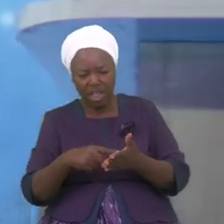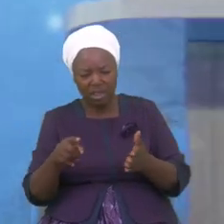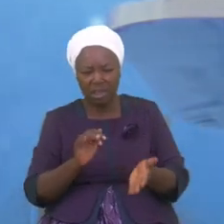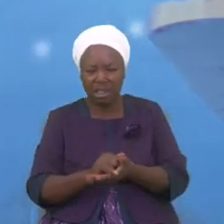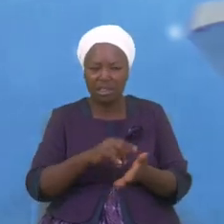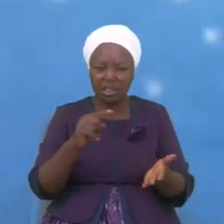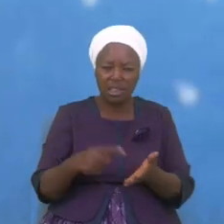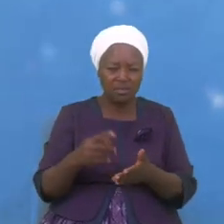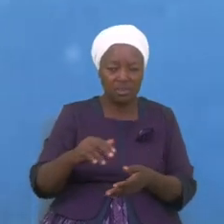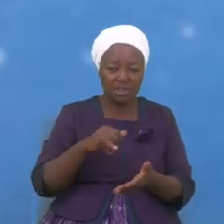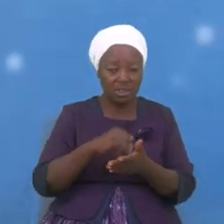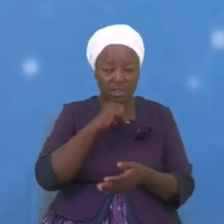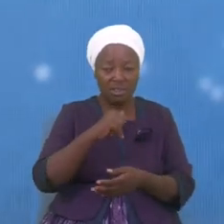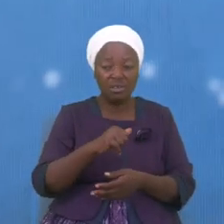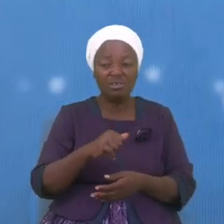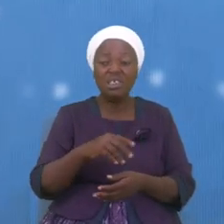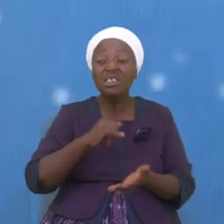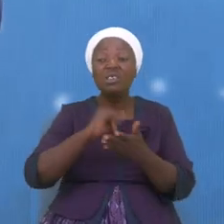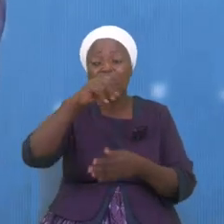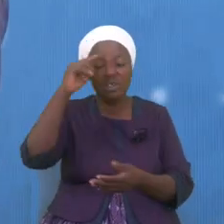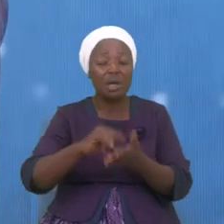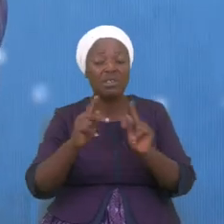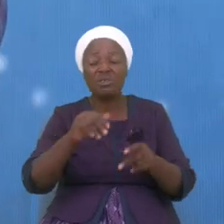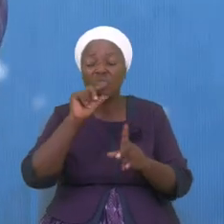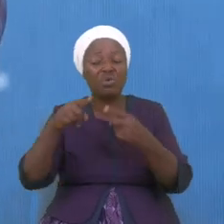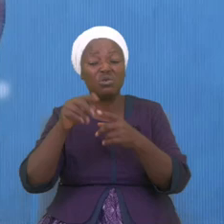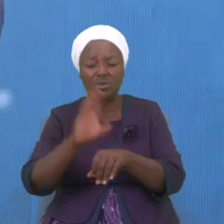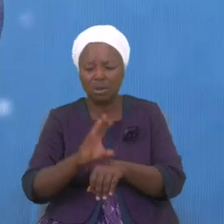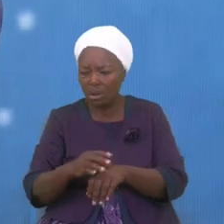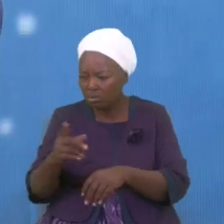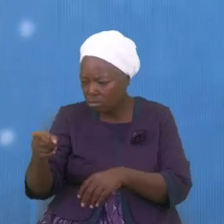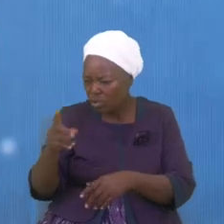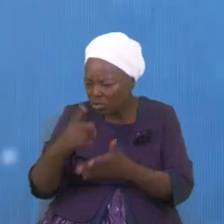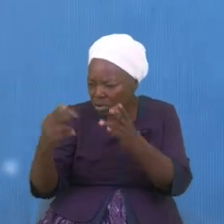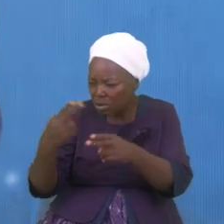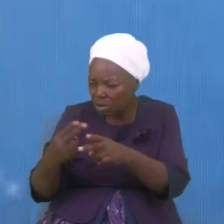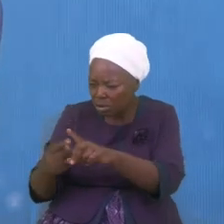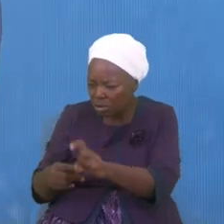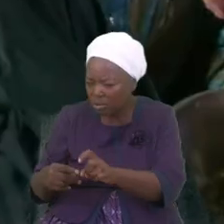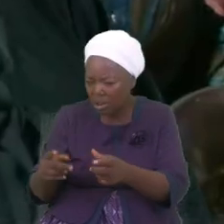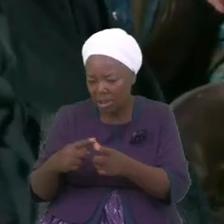not going to church. They say, what's your name? And then he mentions Christian name. How could you do